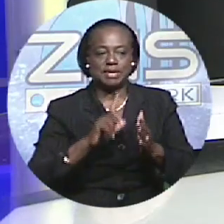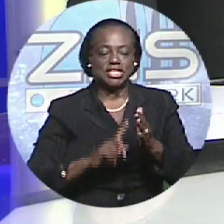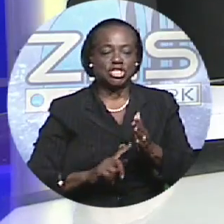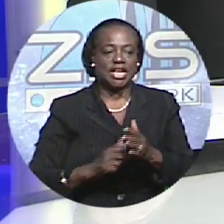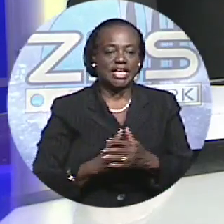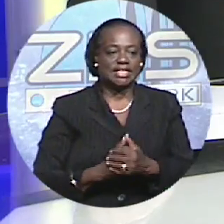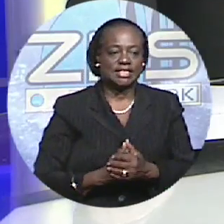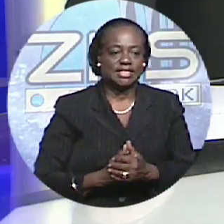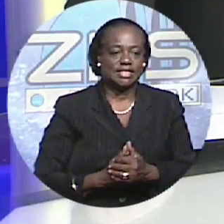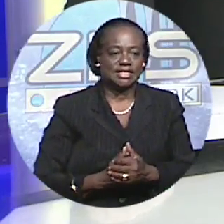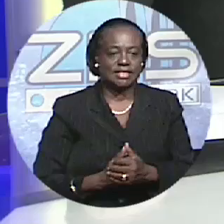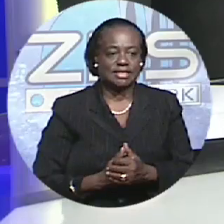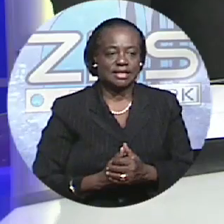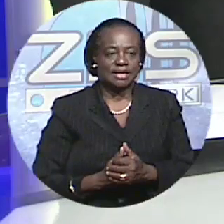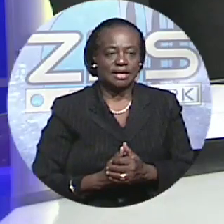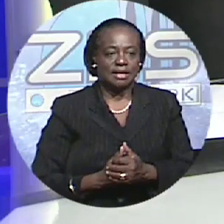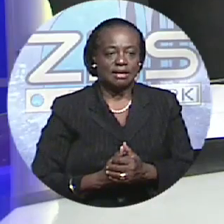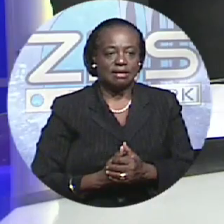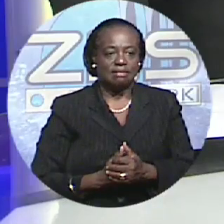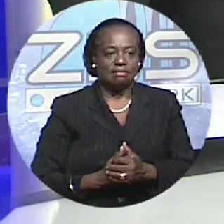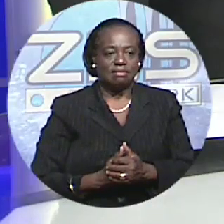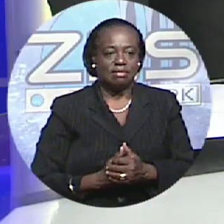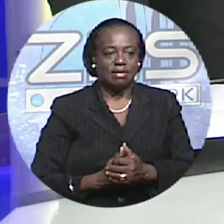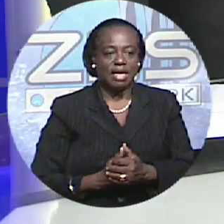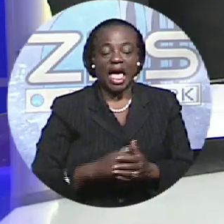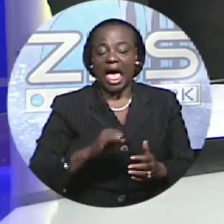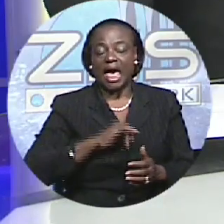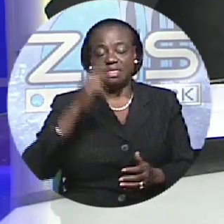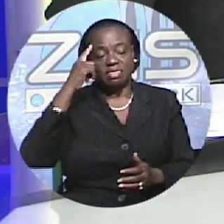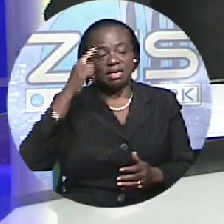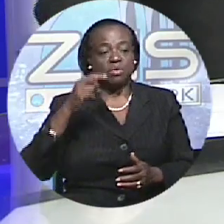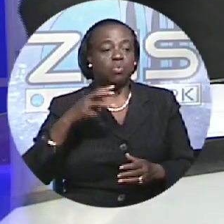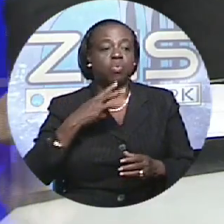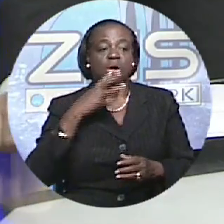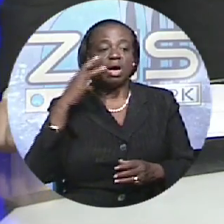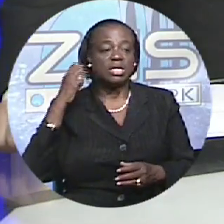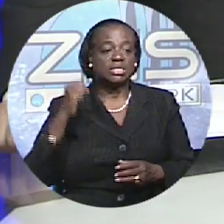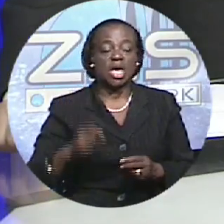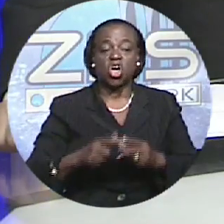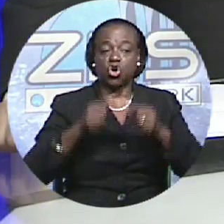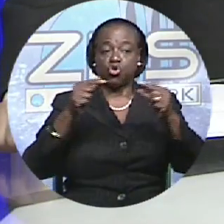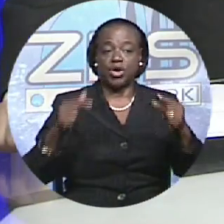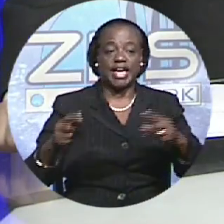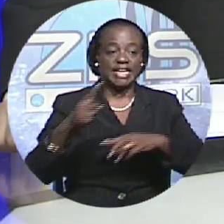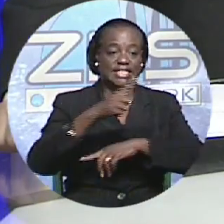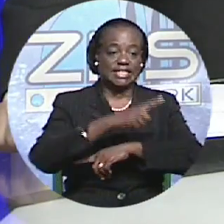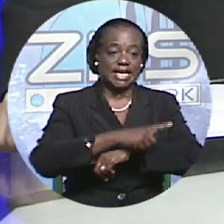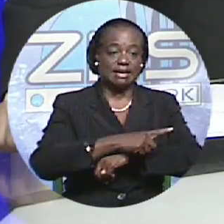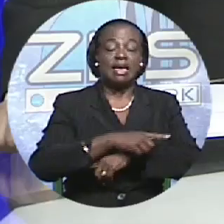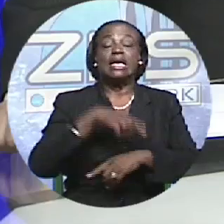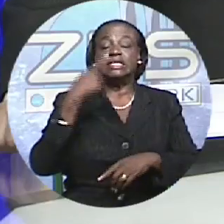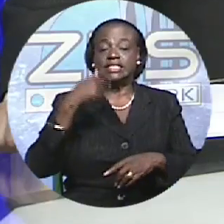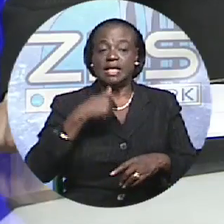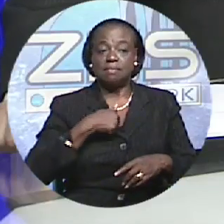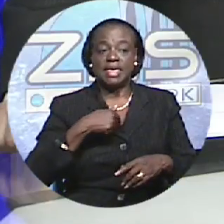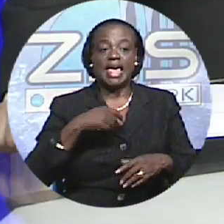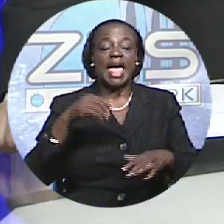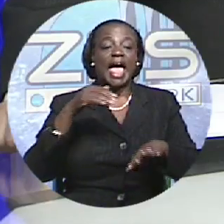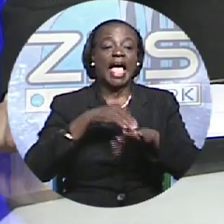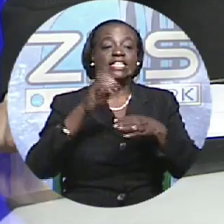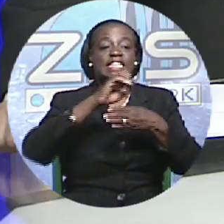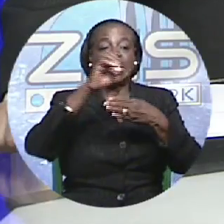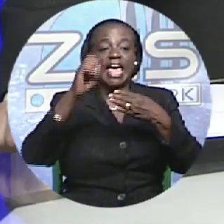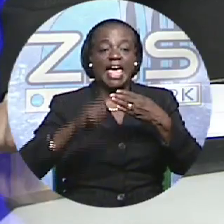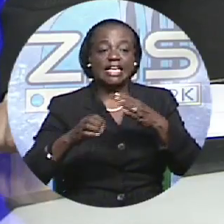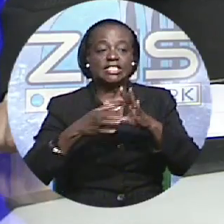determine whether or not the Golden Eagles soared today. I think it was a great day. We'll have to determine that at the end of the week. Clearly, you are not on the Golden Eagles